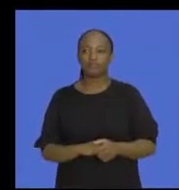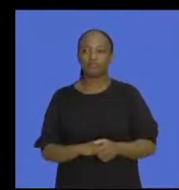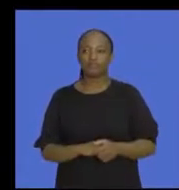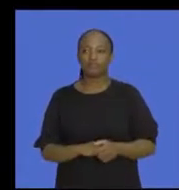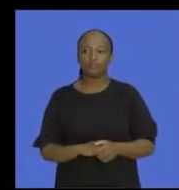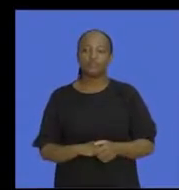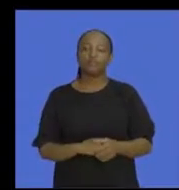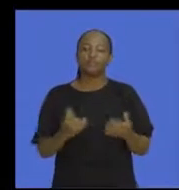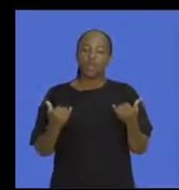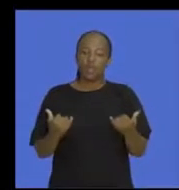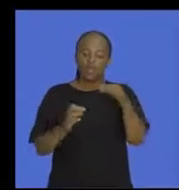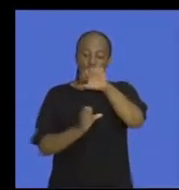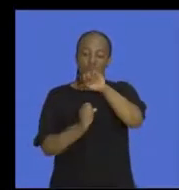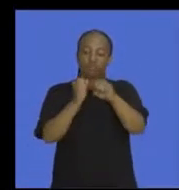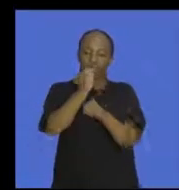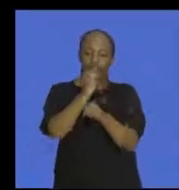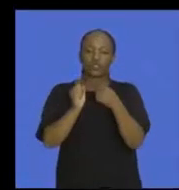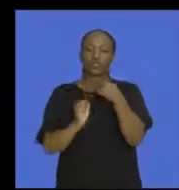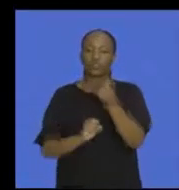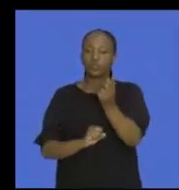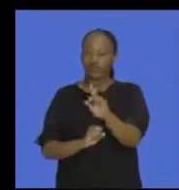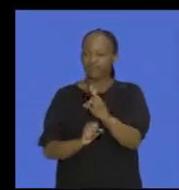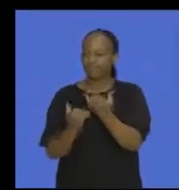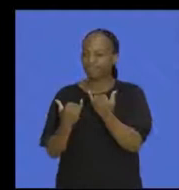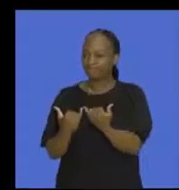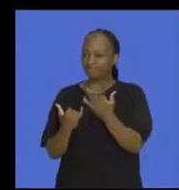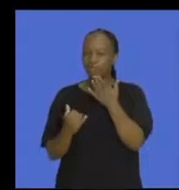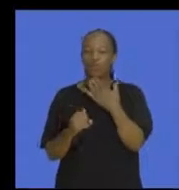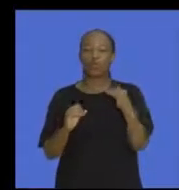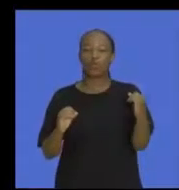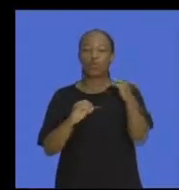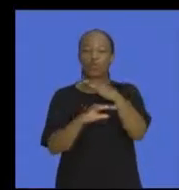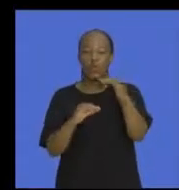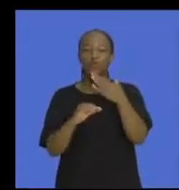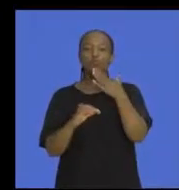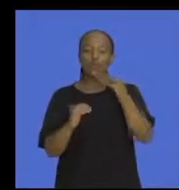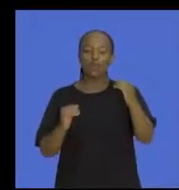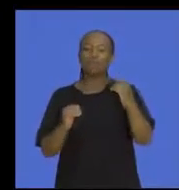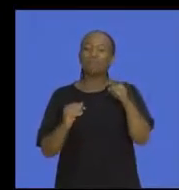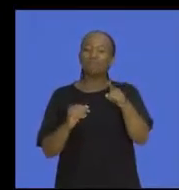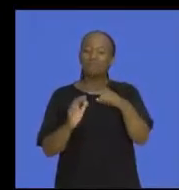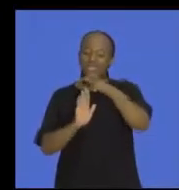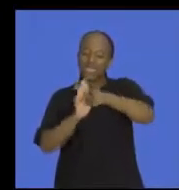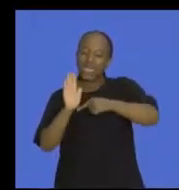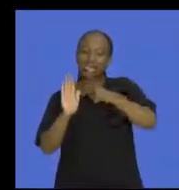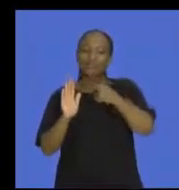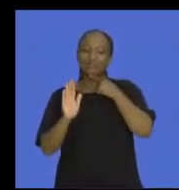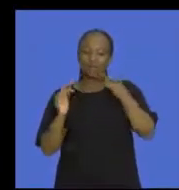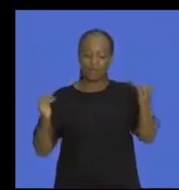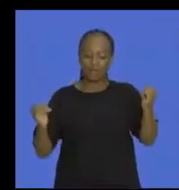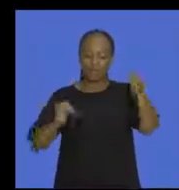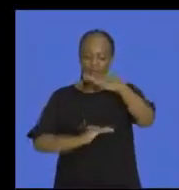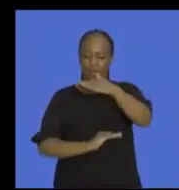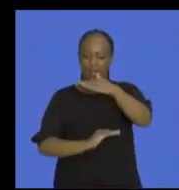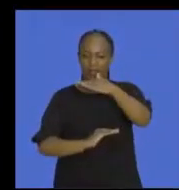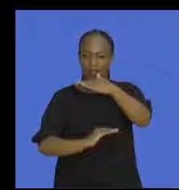Okay, right. So what conclusions can we arrive with regards to current in a parallel circuit? What do we